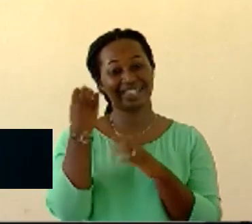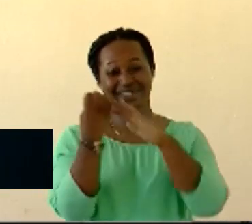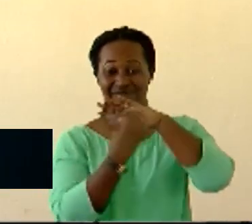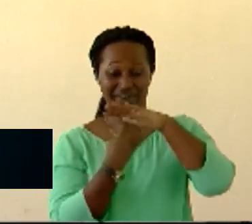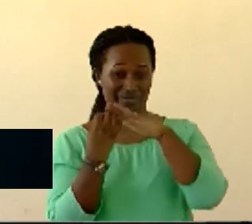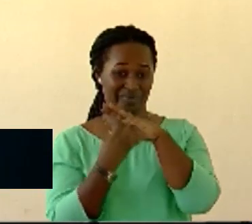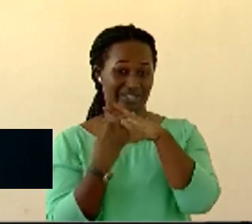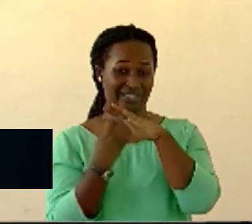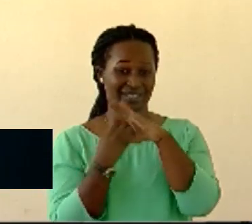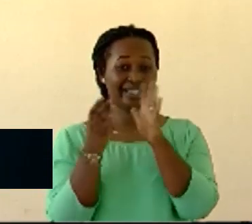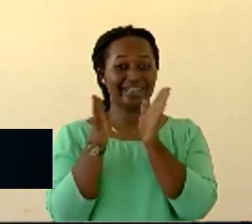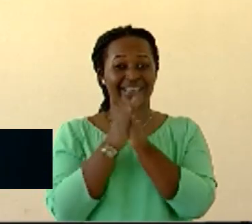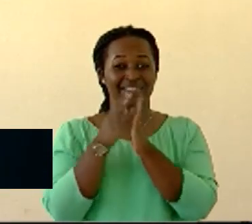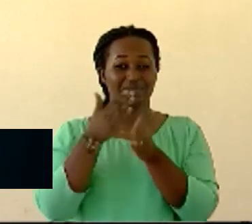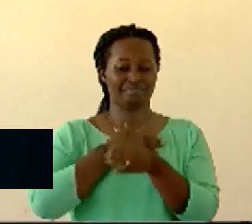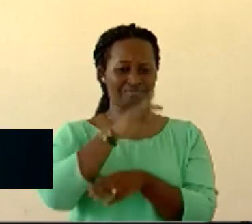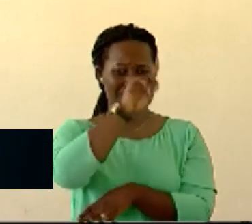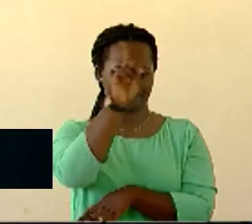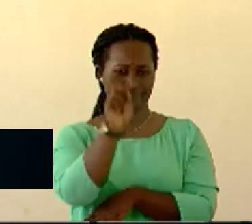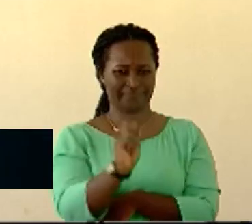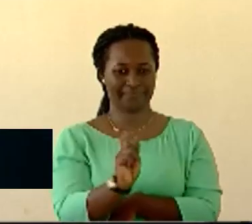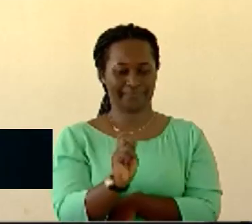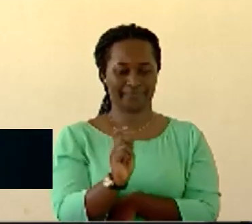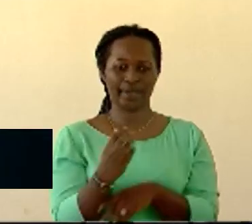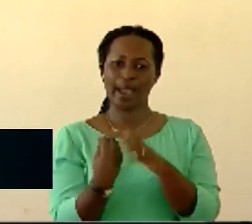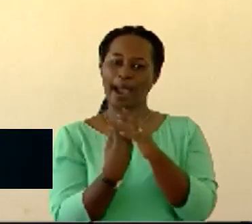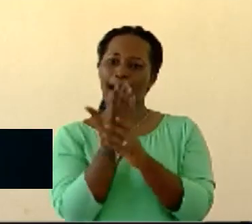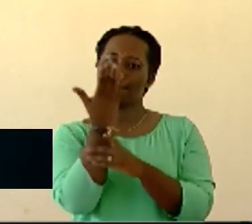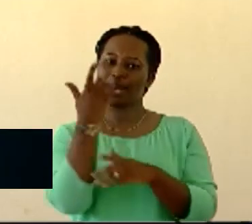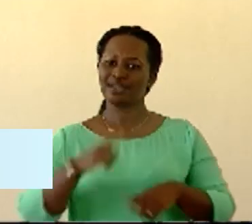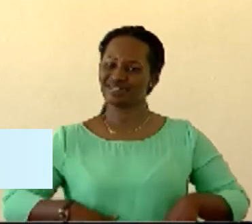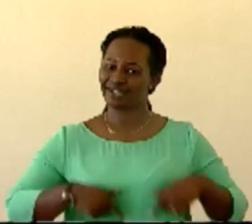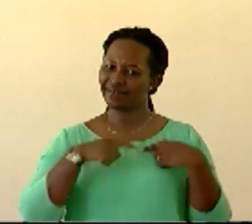And my question to you is, are plants living?